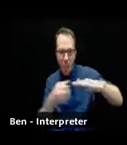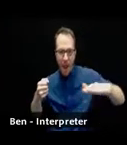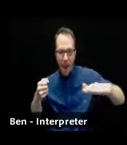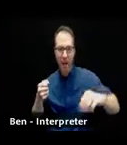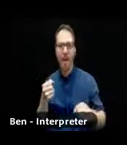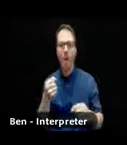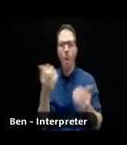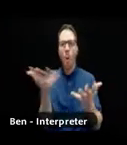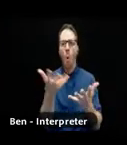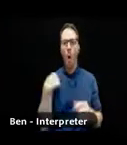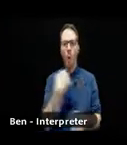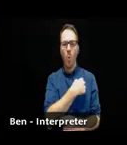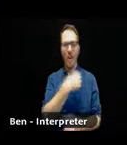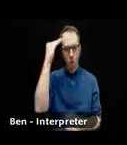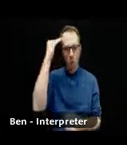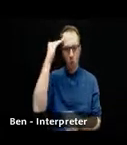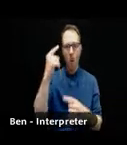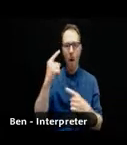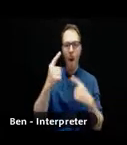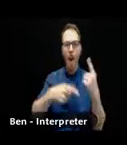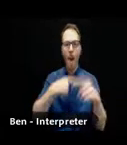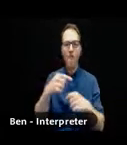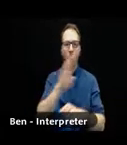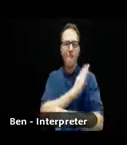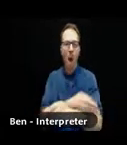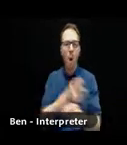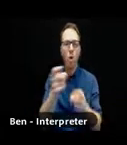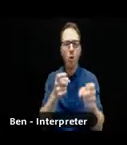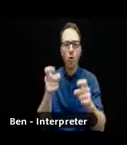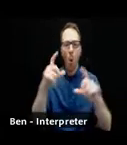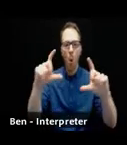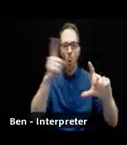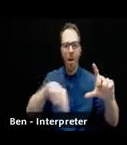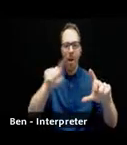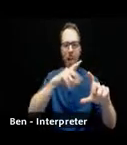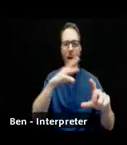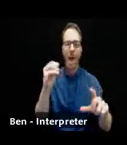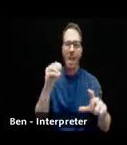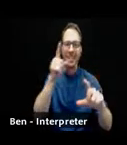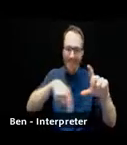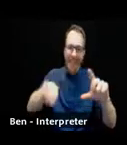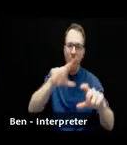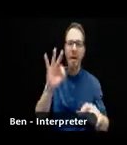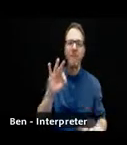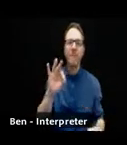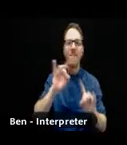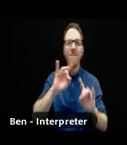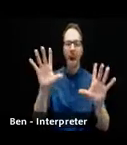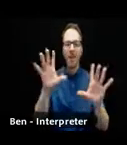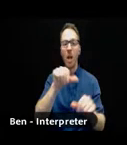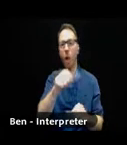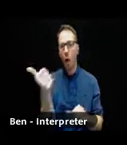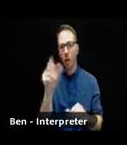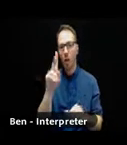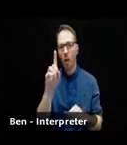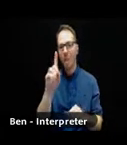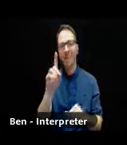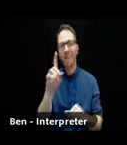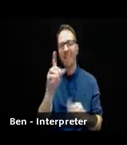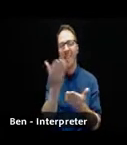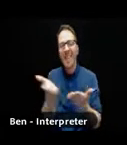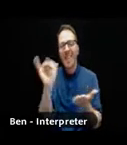what we know about the power and control wheel and cycles of violence and other dynamics that